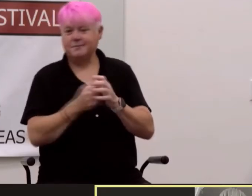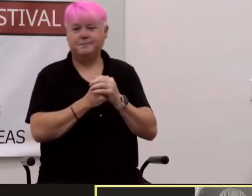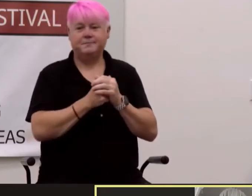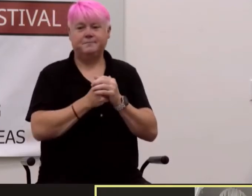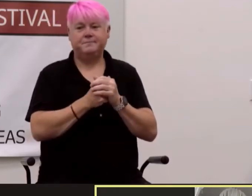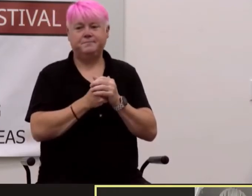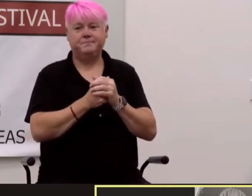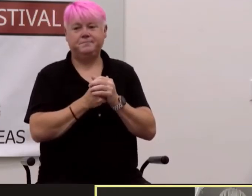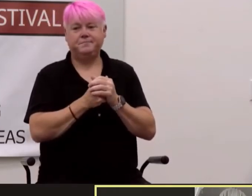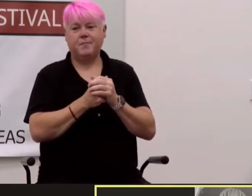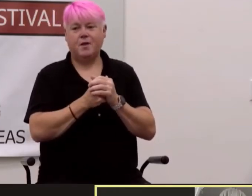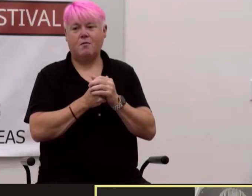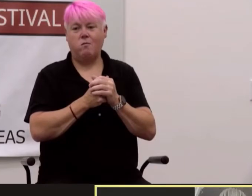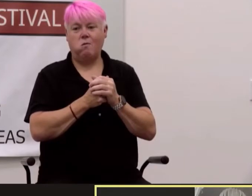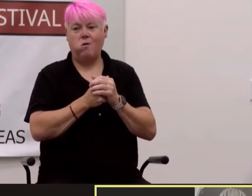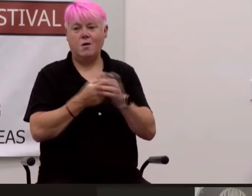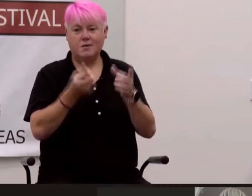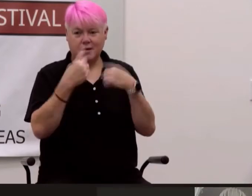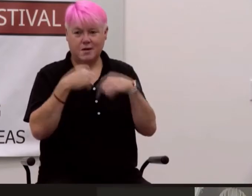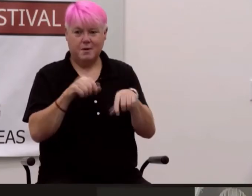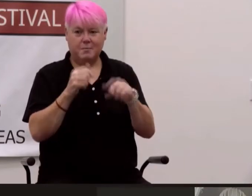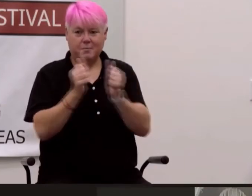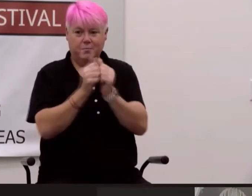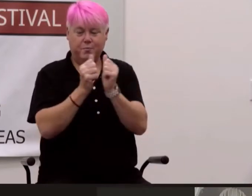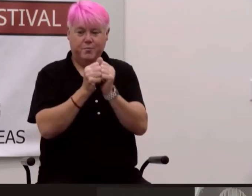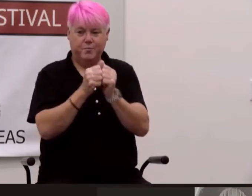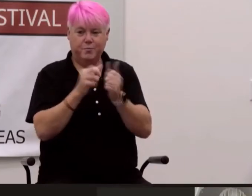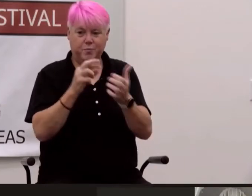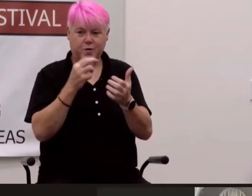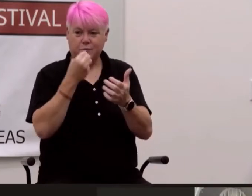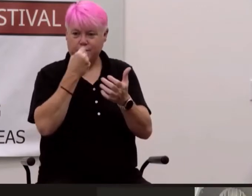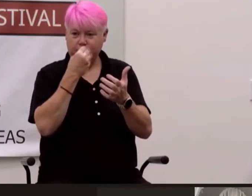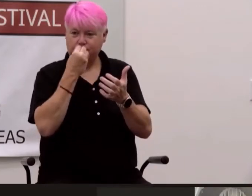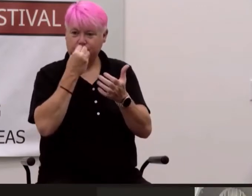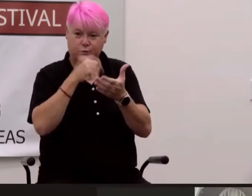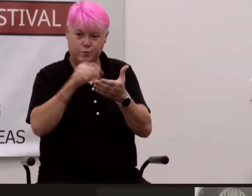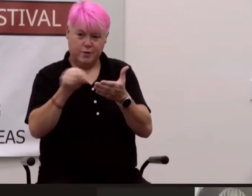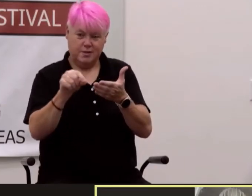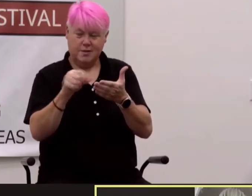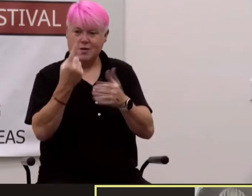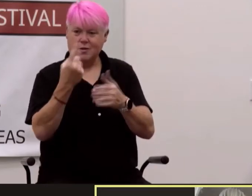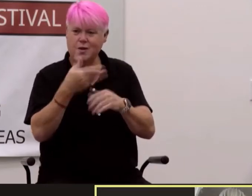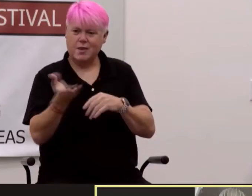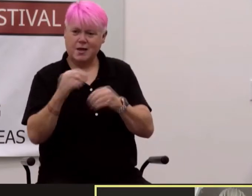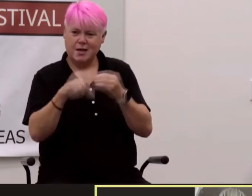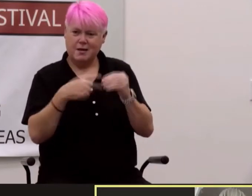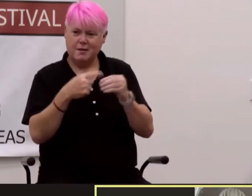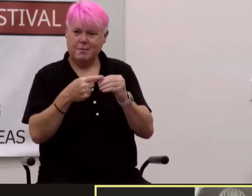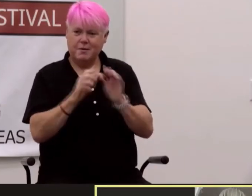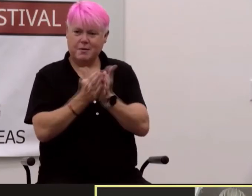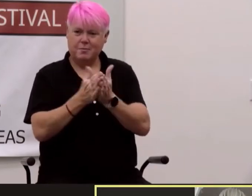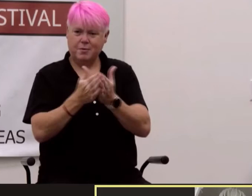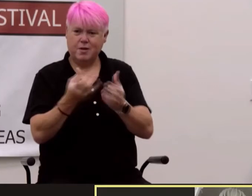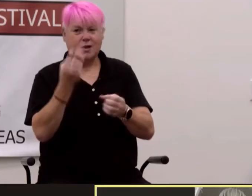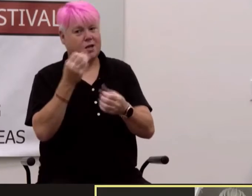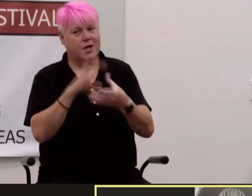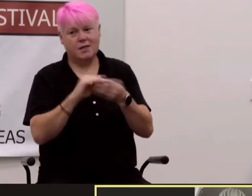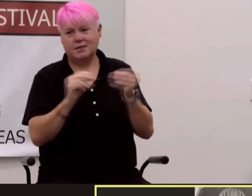to come up with. The one thing about the book is there's a lot of stories in it,